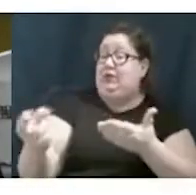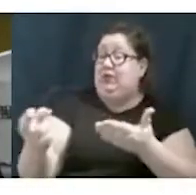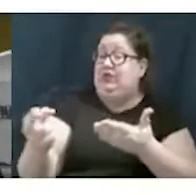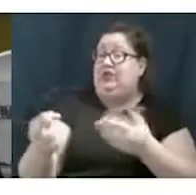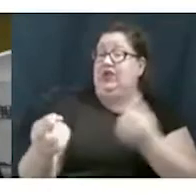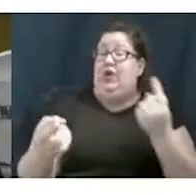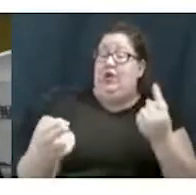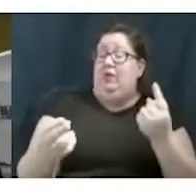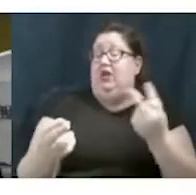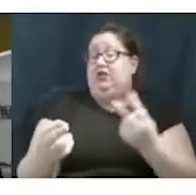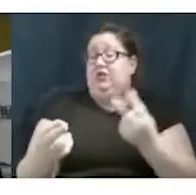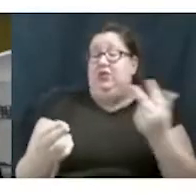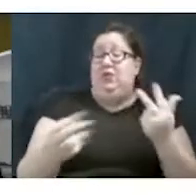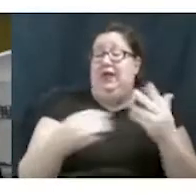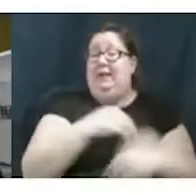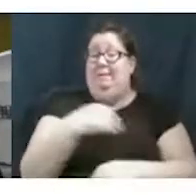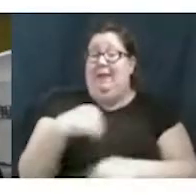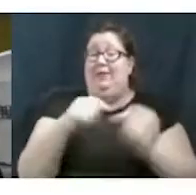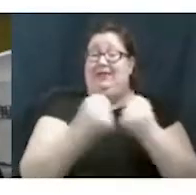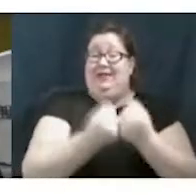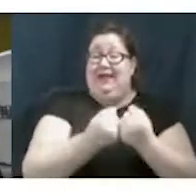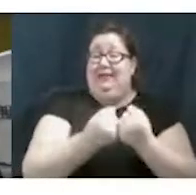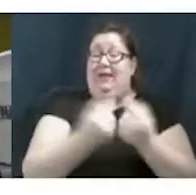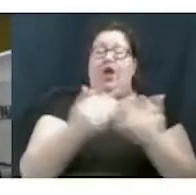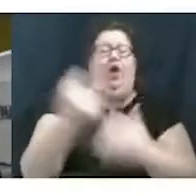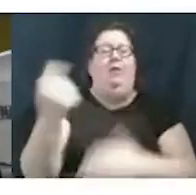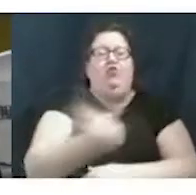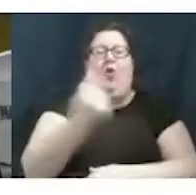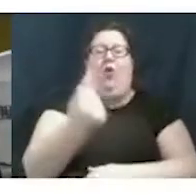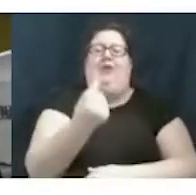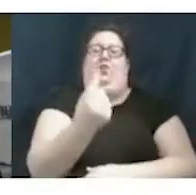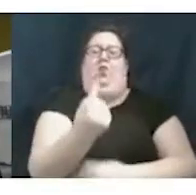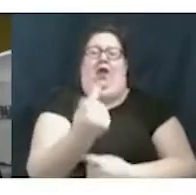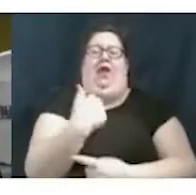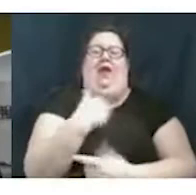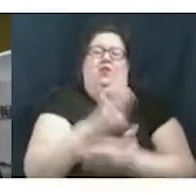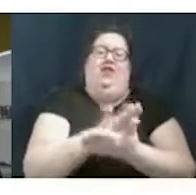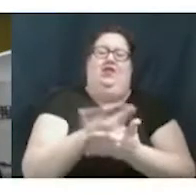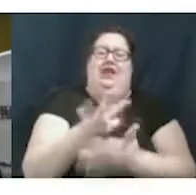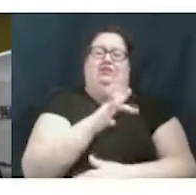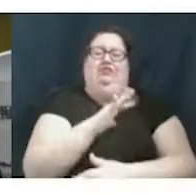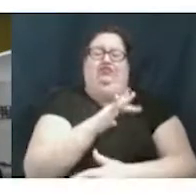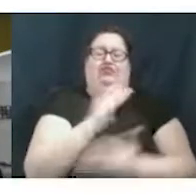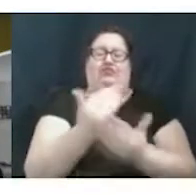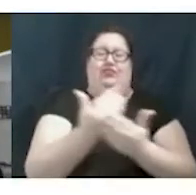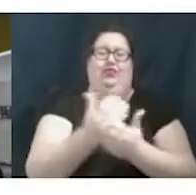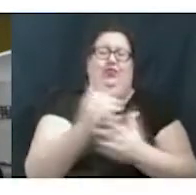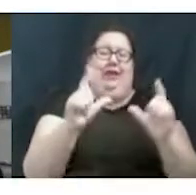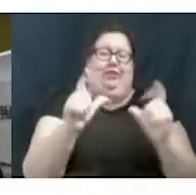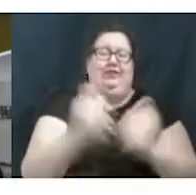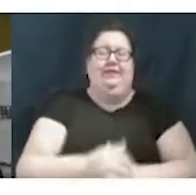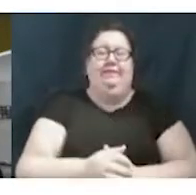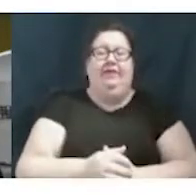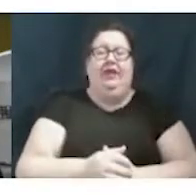members, three members of the team, almost always one of them has one of those nicer new cameras. And so it does help